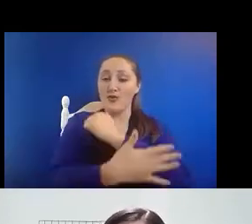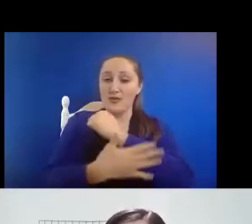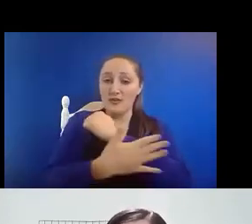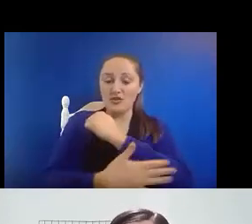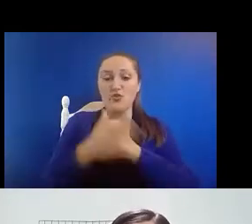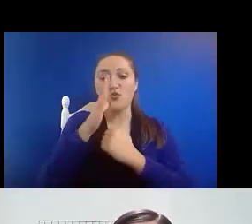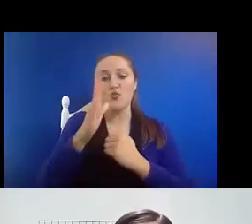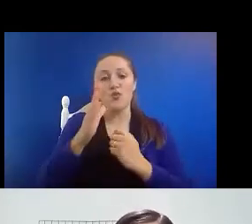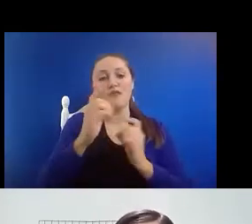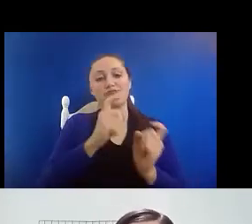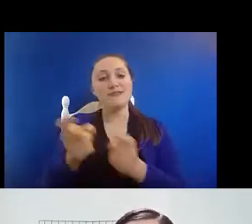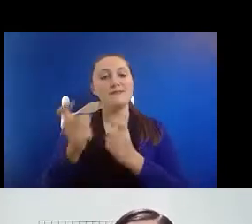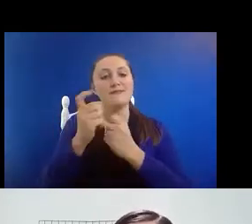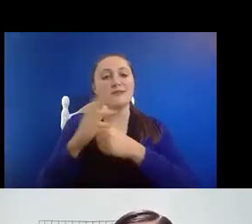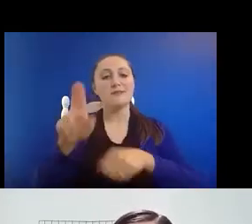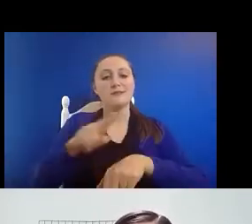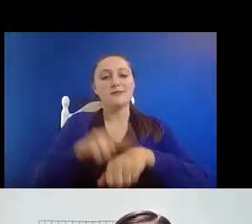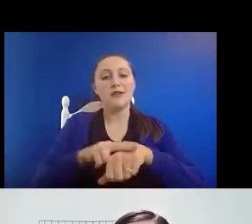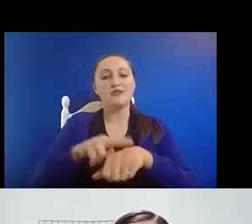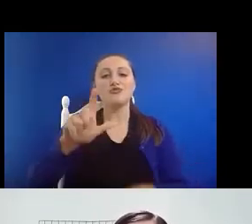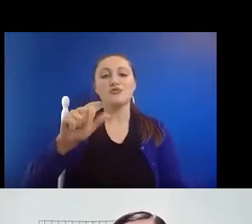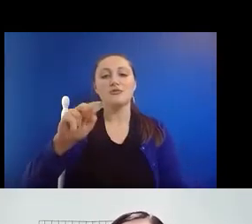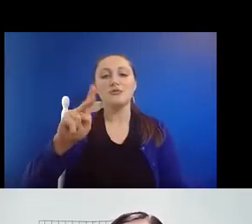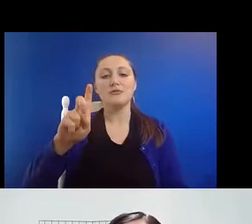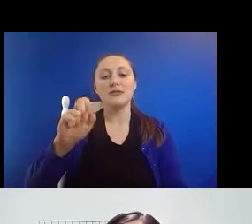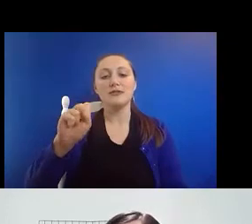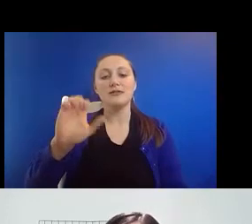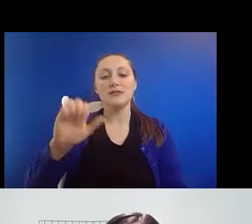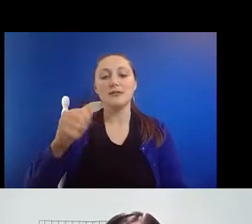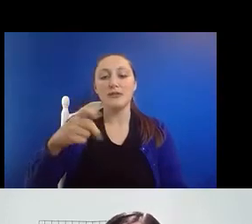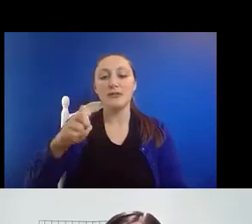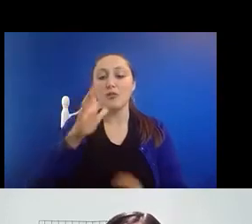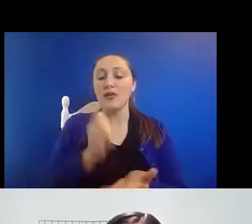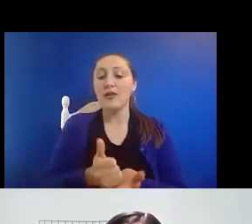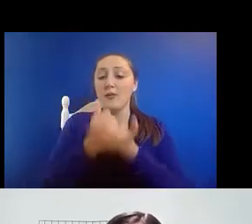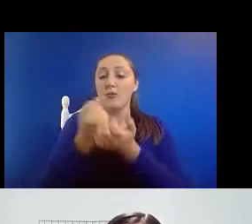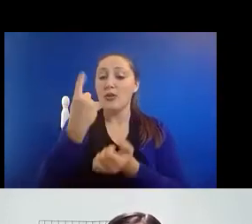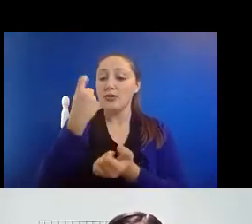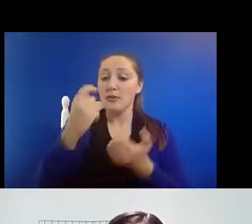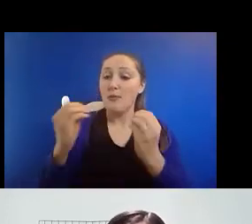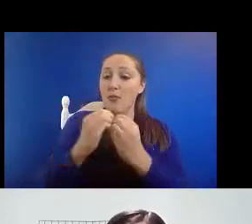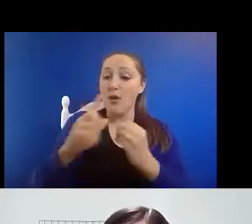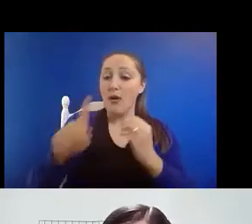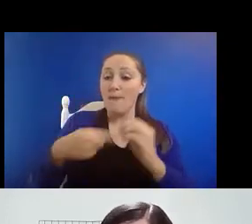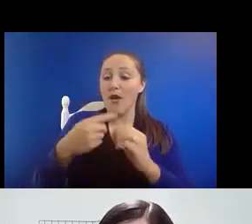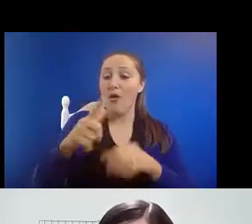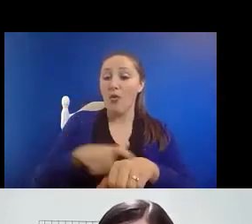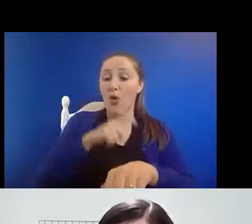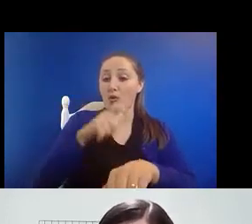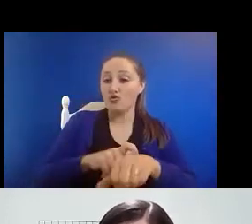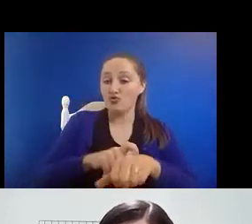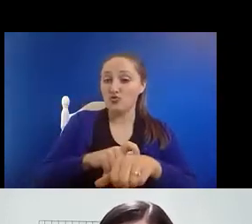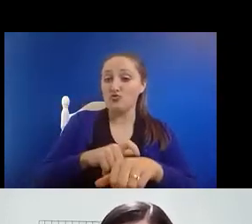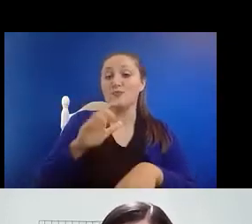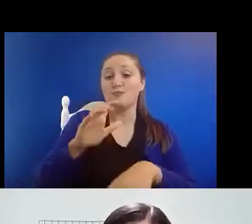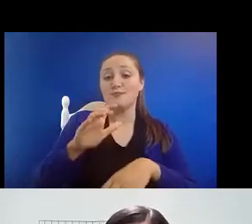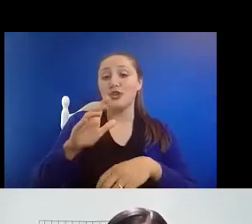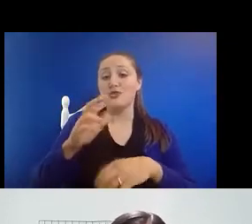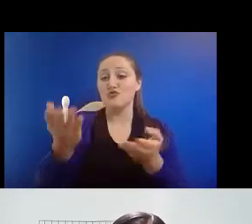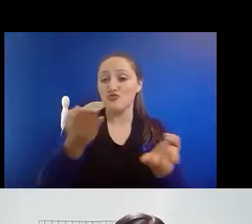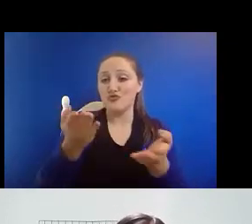and she's going to help us understand more about long-term services and supports. Move that to the previous slide, please.